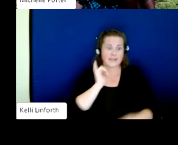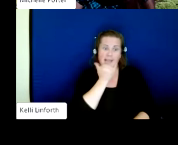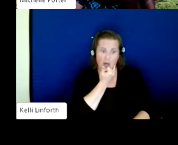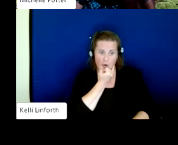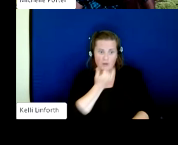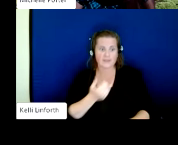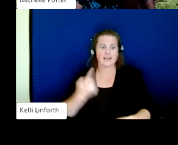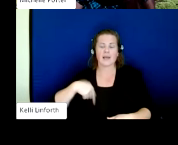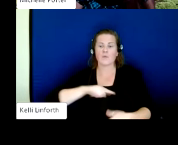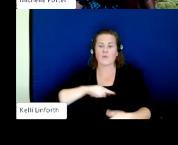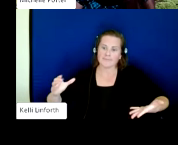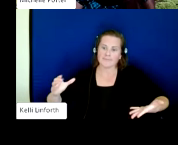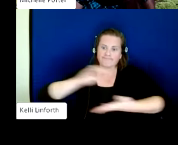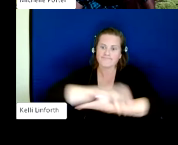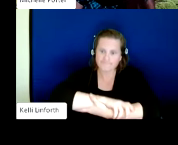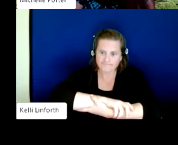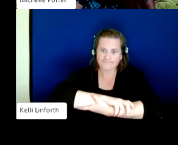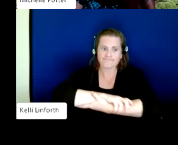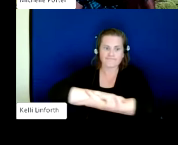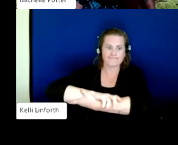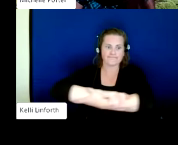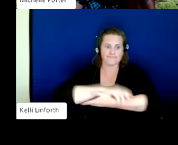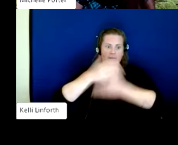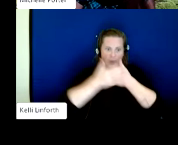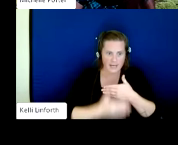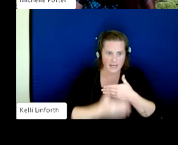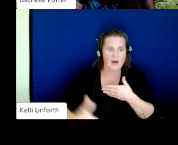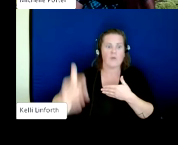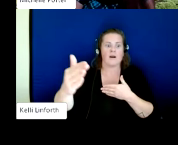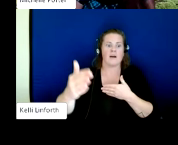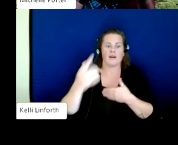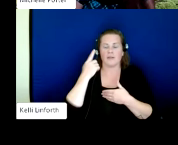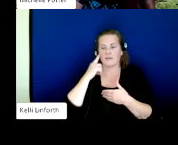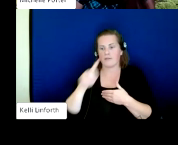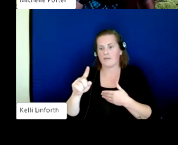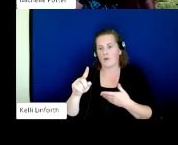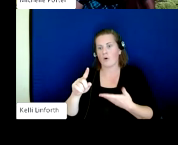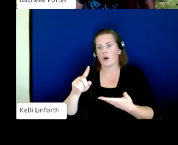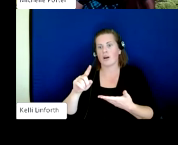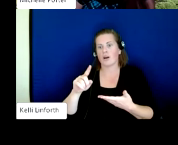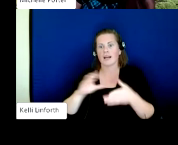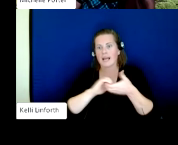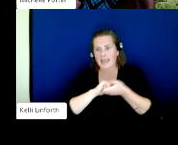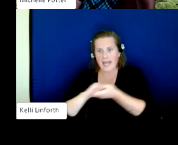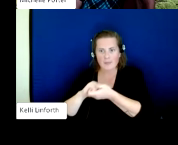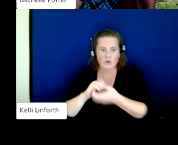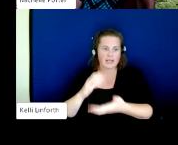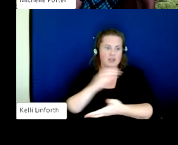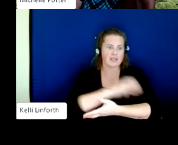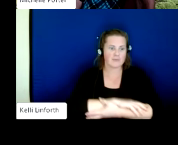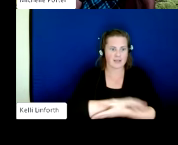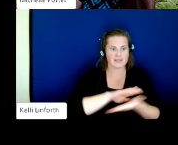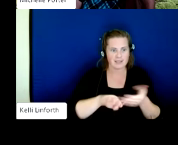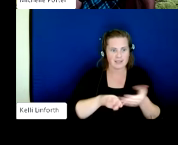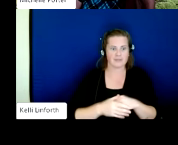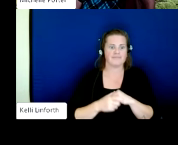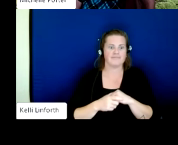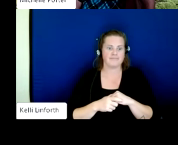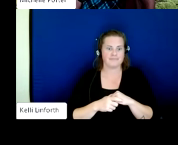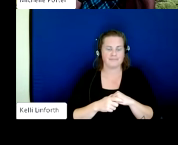in partnership with Indigenous communities in a spirit of reconciliation and collaboration.